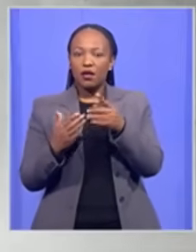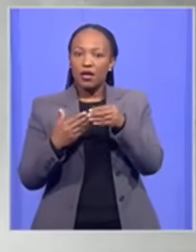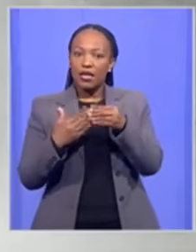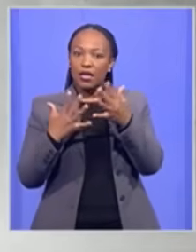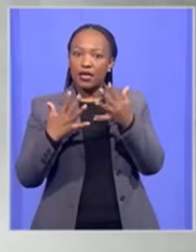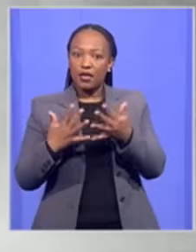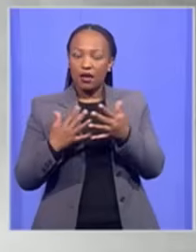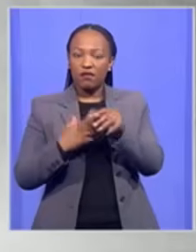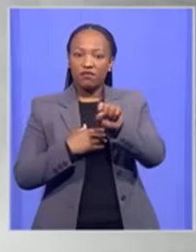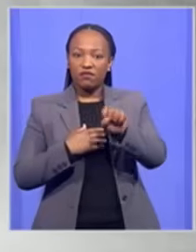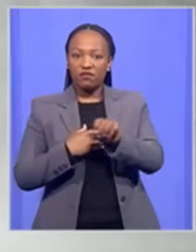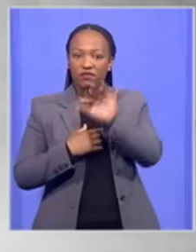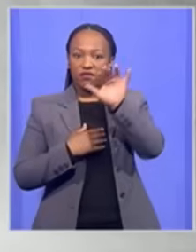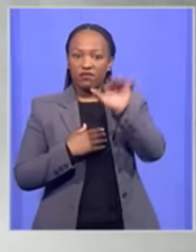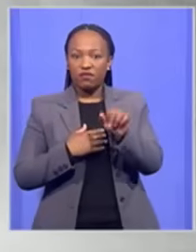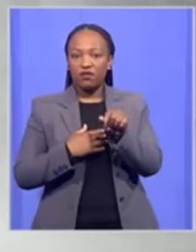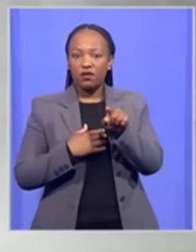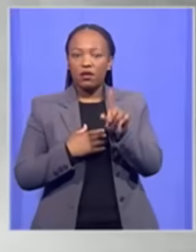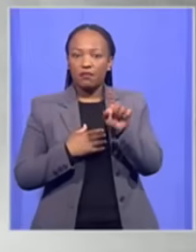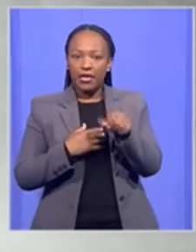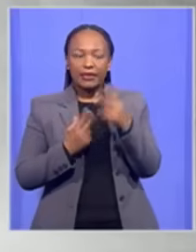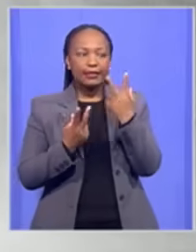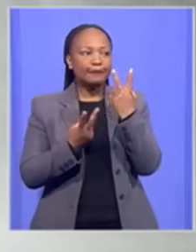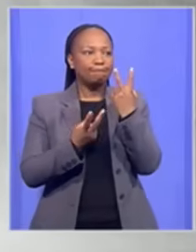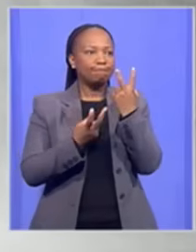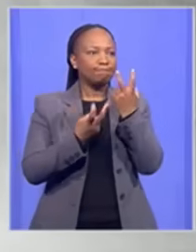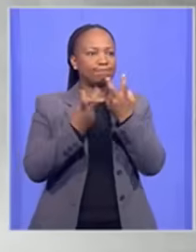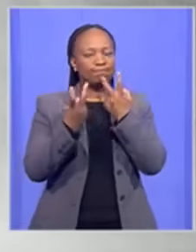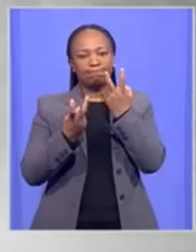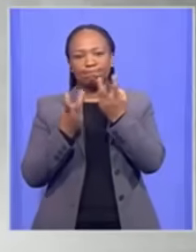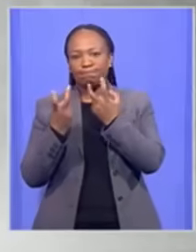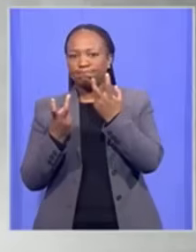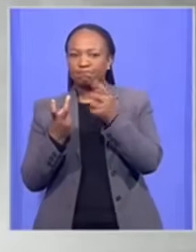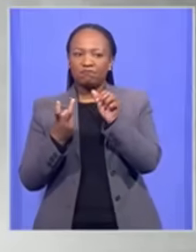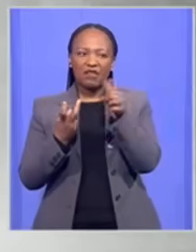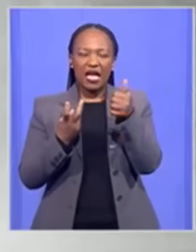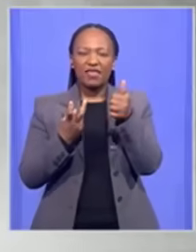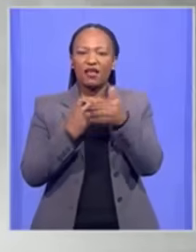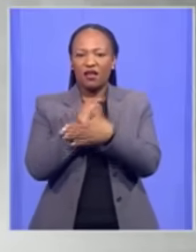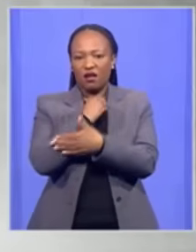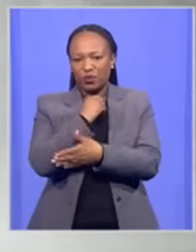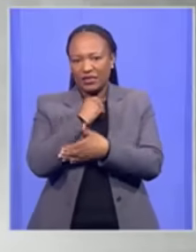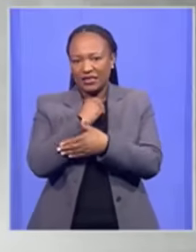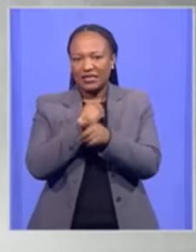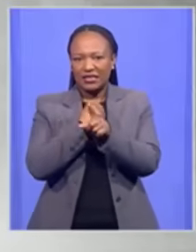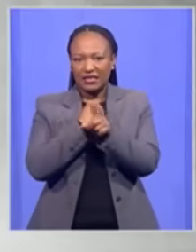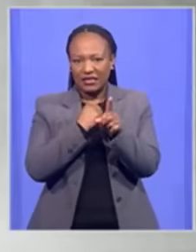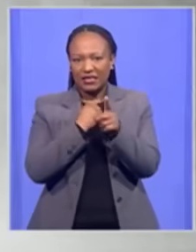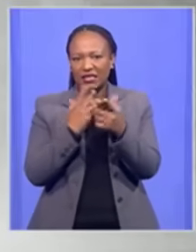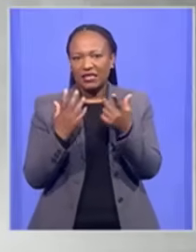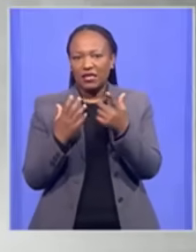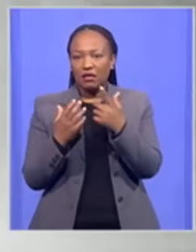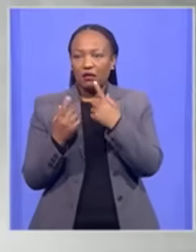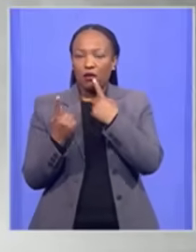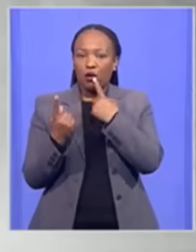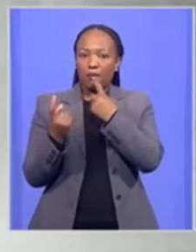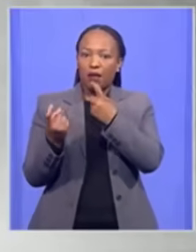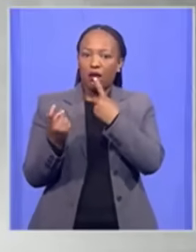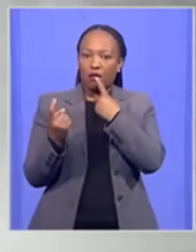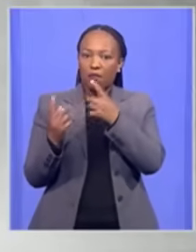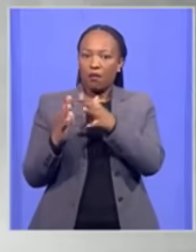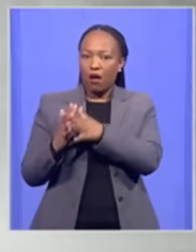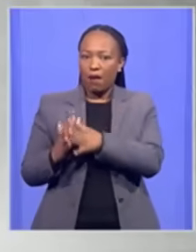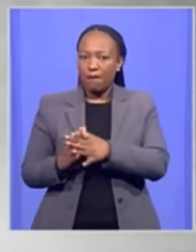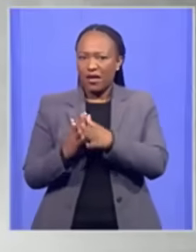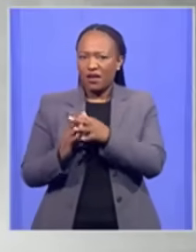wa Afrika Borwa e tšwe lesolo go nyakana le bagobišani dinageng tše dingwe go lla ka Amerika mola